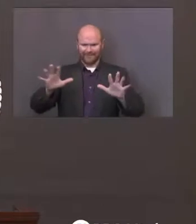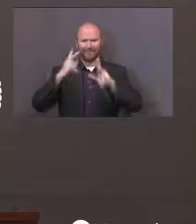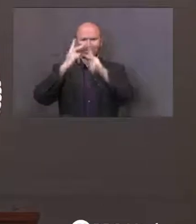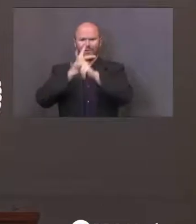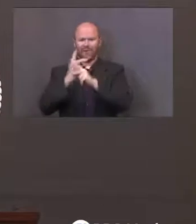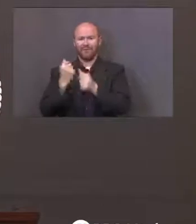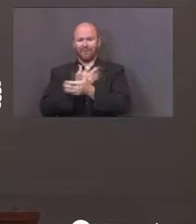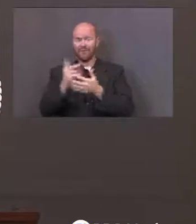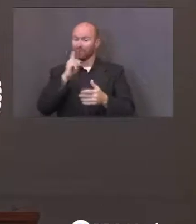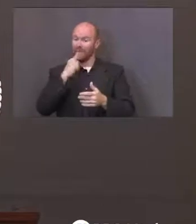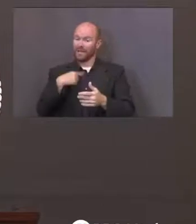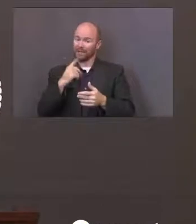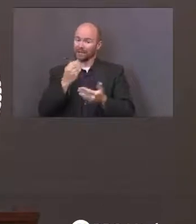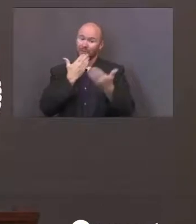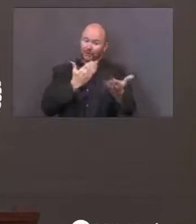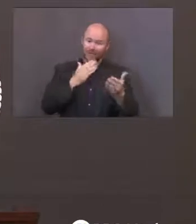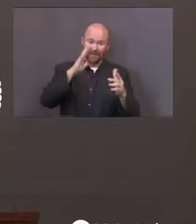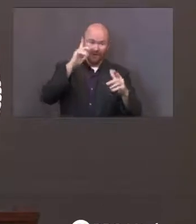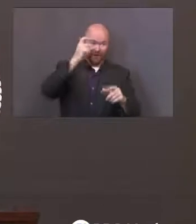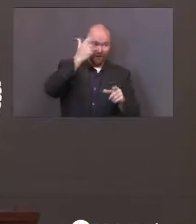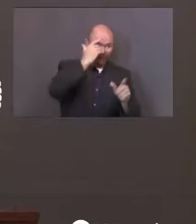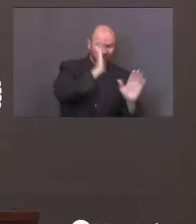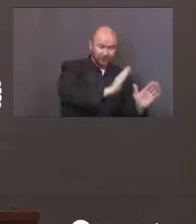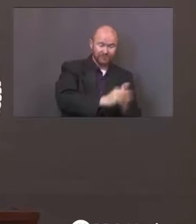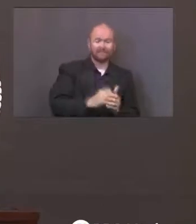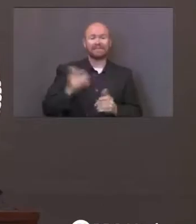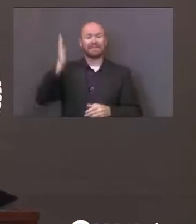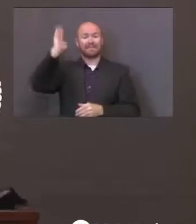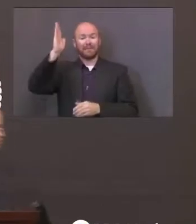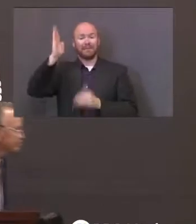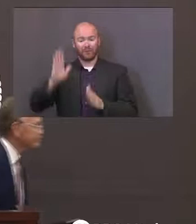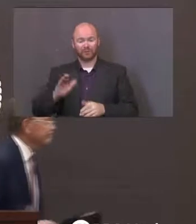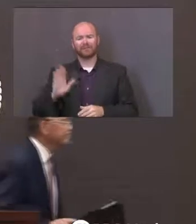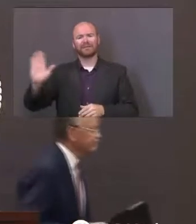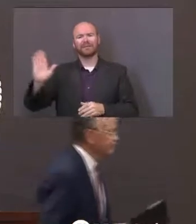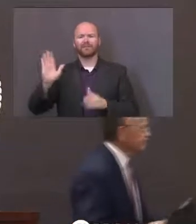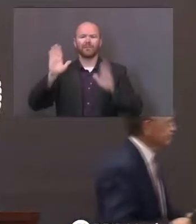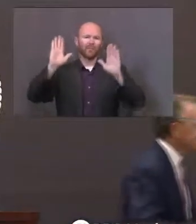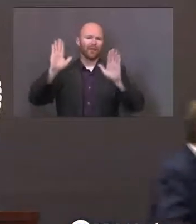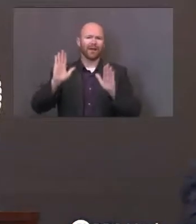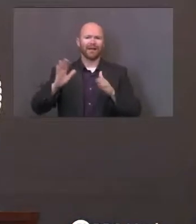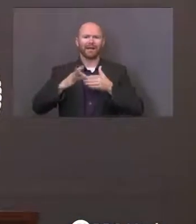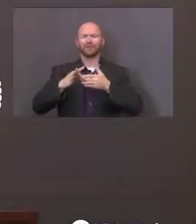and appreciate the governor and the speaker and their great leadership. Thank you.